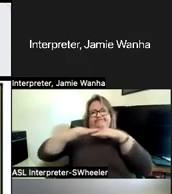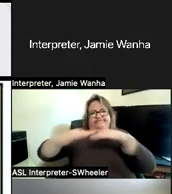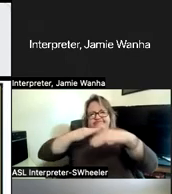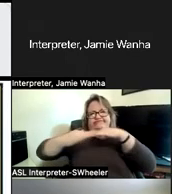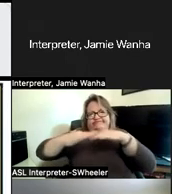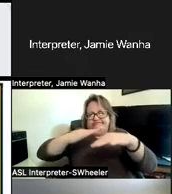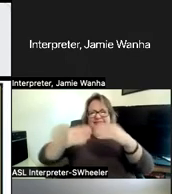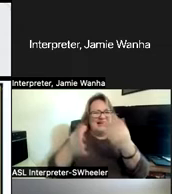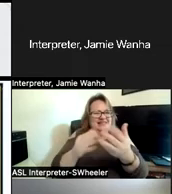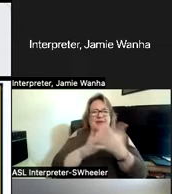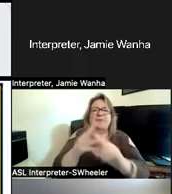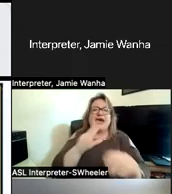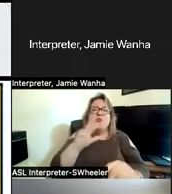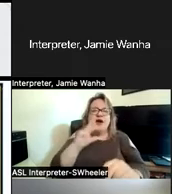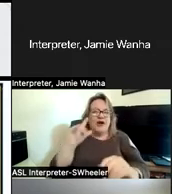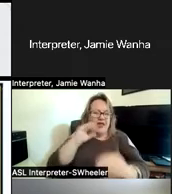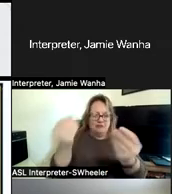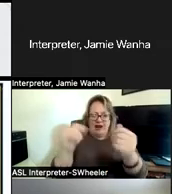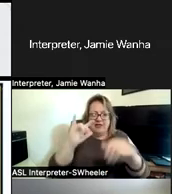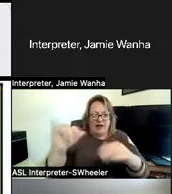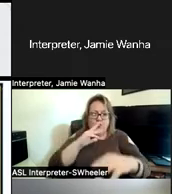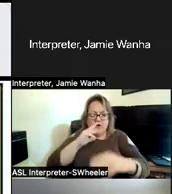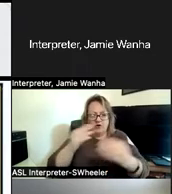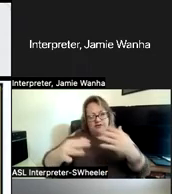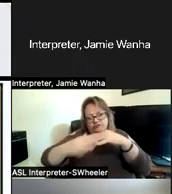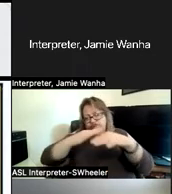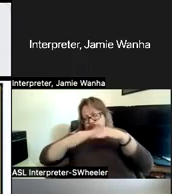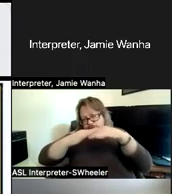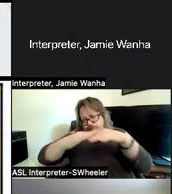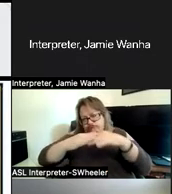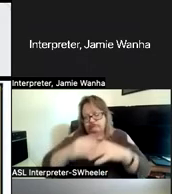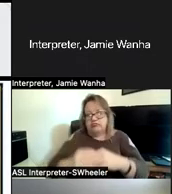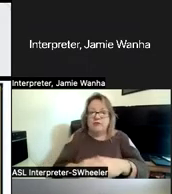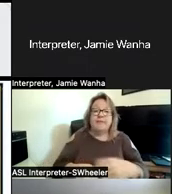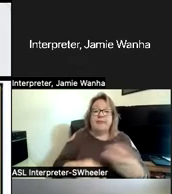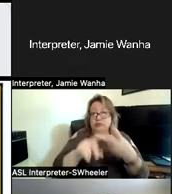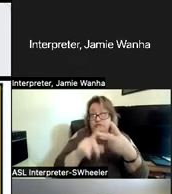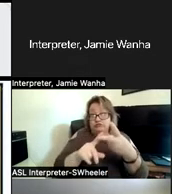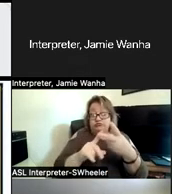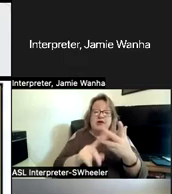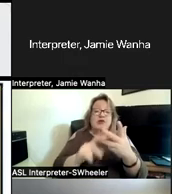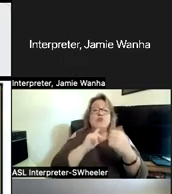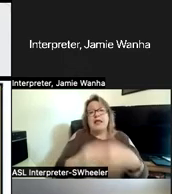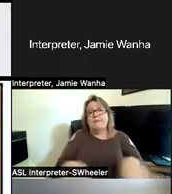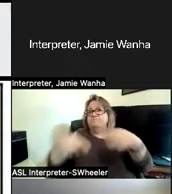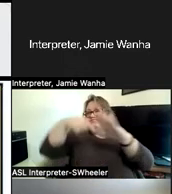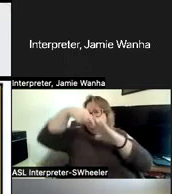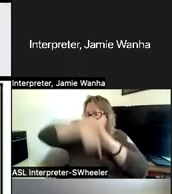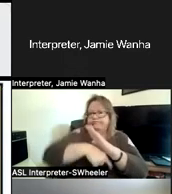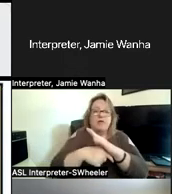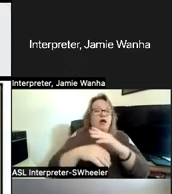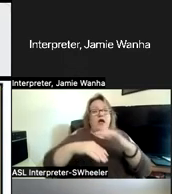Surface fault rupture, number one. Number two, liquefaction. And number three, very intense ground motion